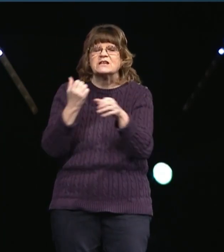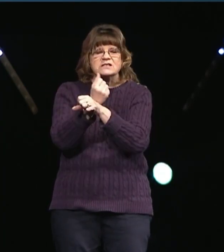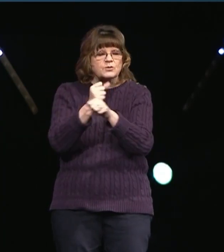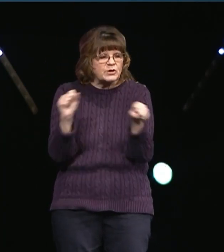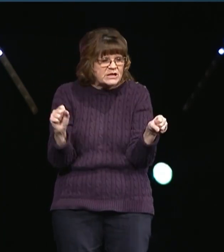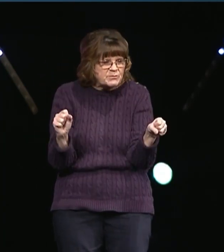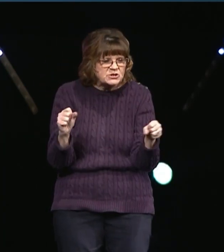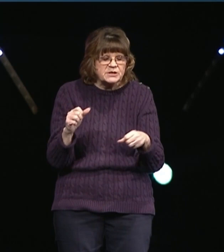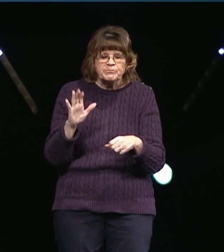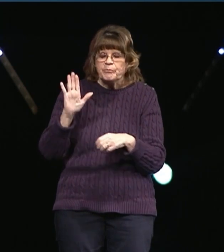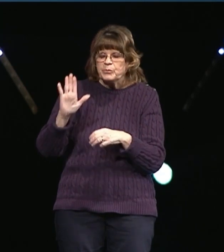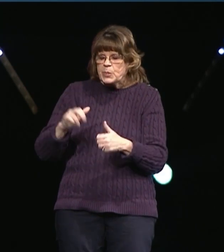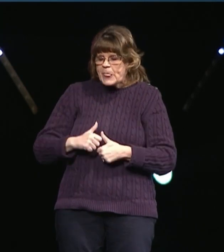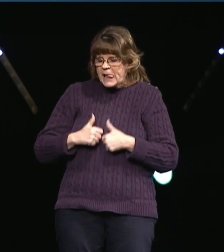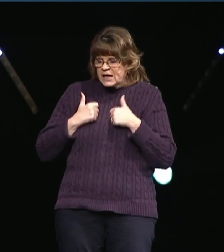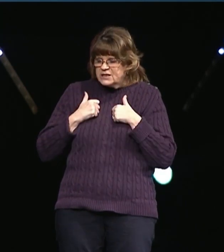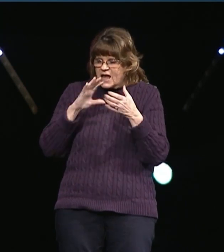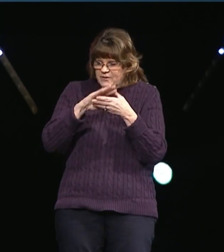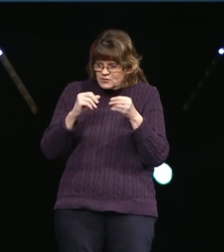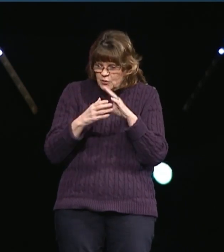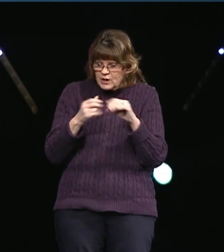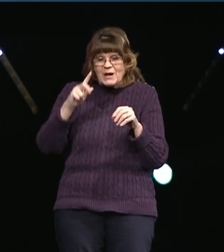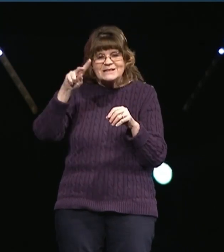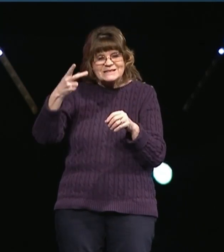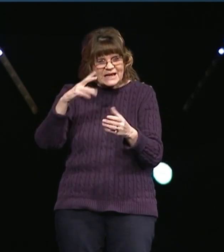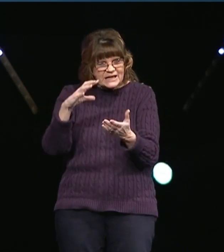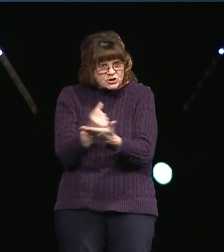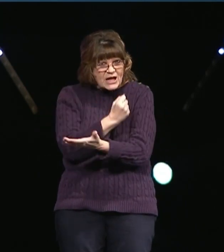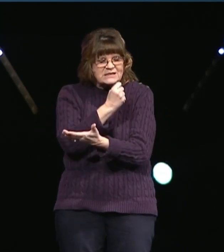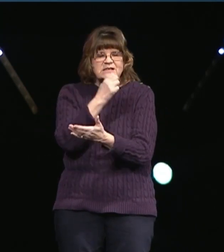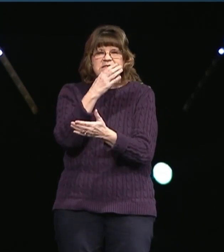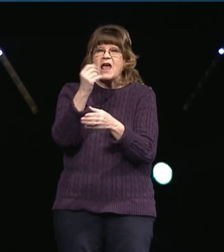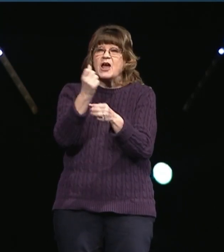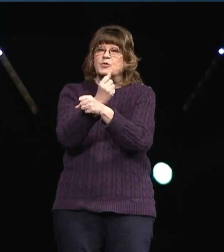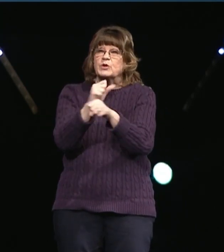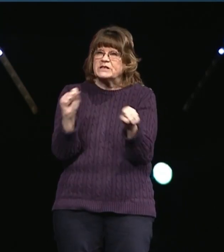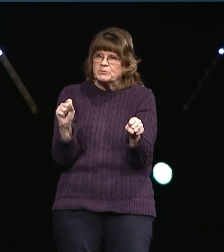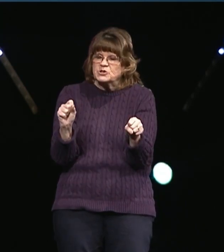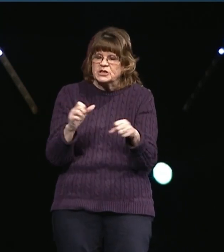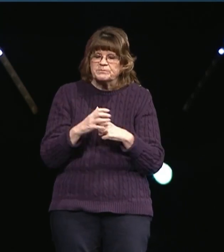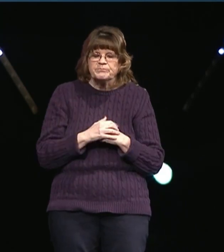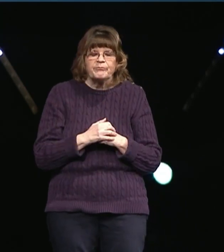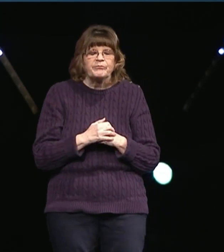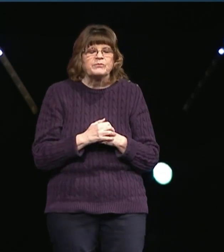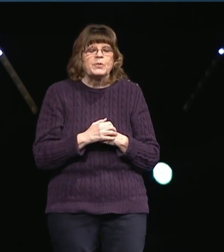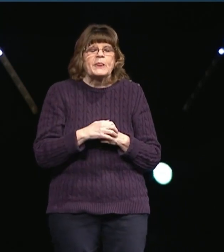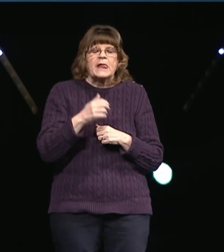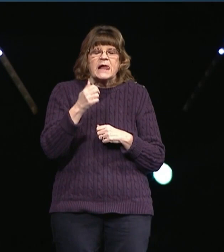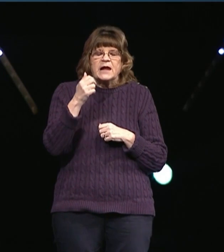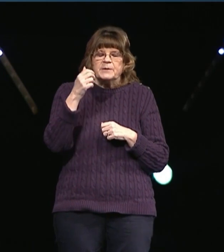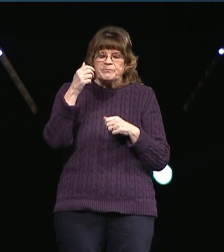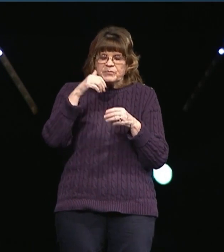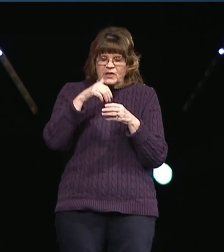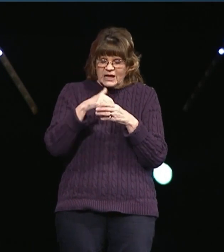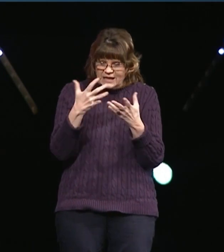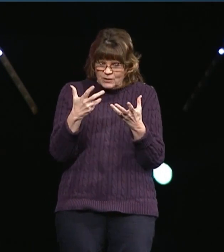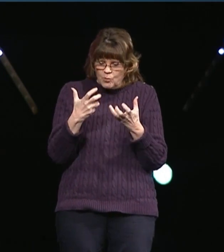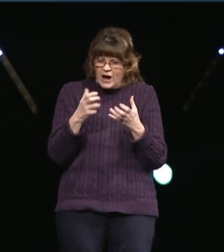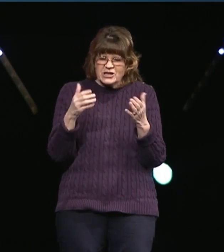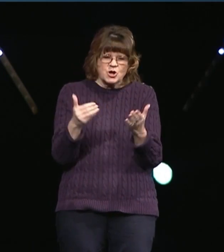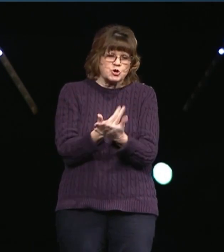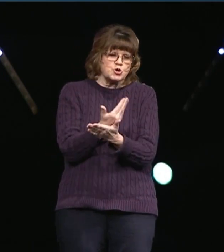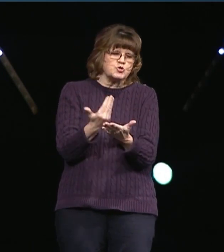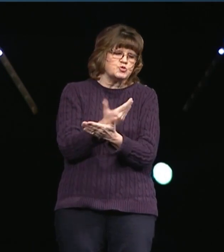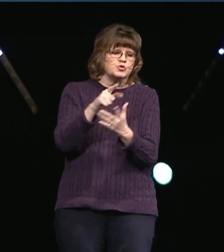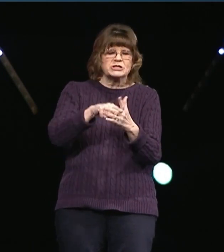Dennis's life story is all about second chances and redemption. In 1980, Dennis wanted a fresh start somewhere